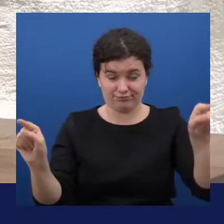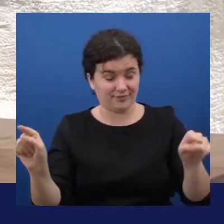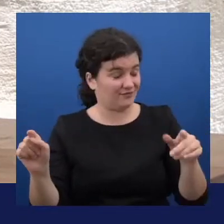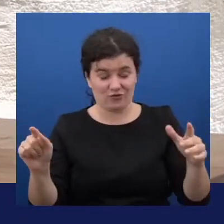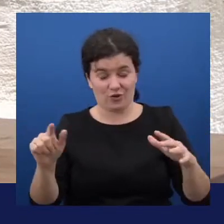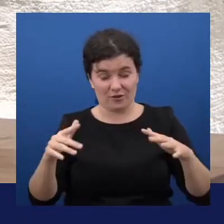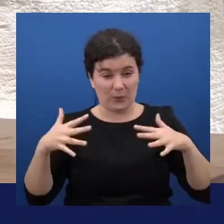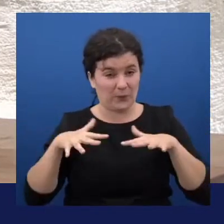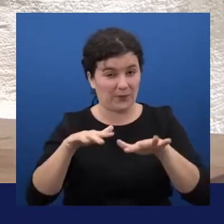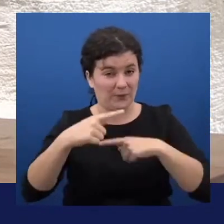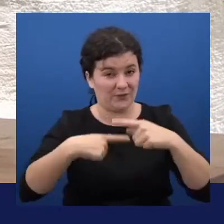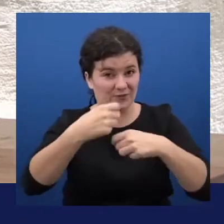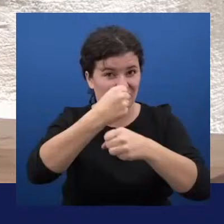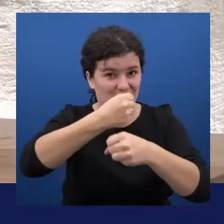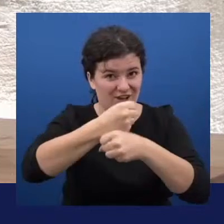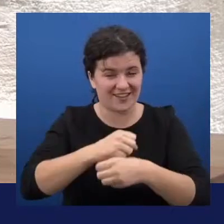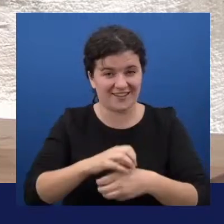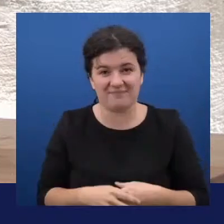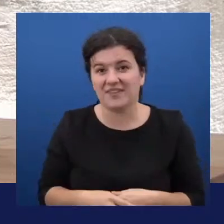That's